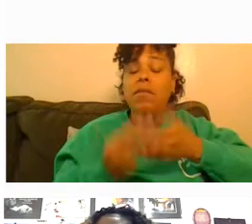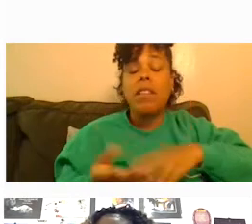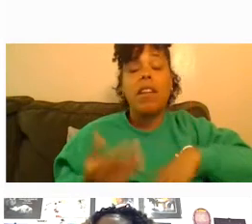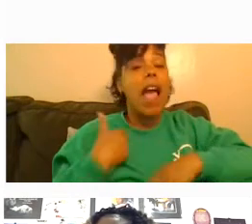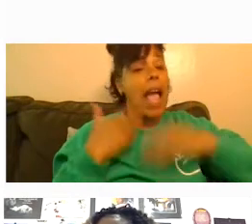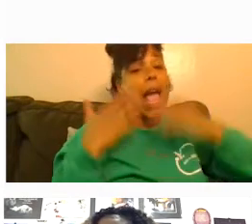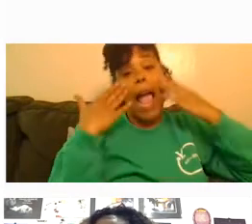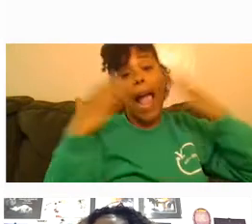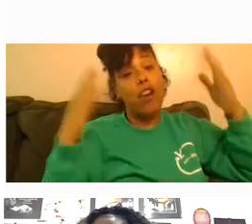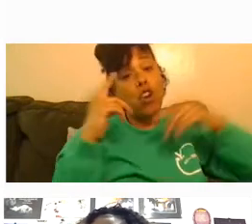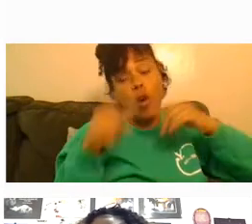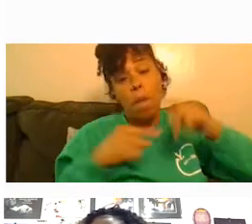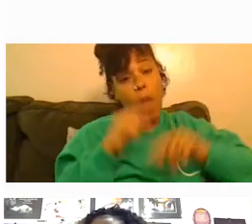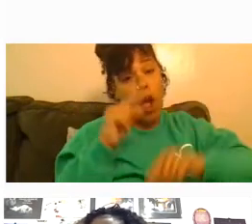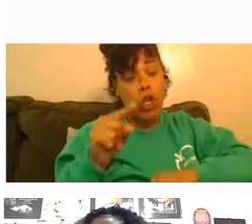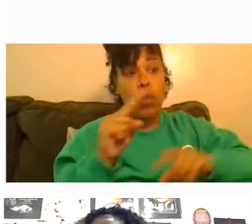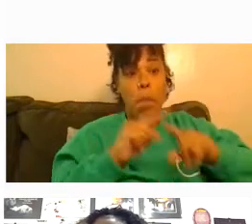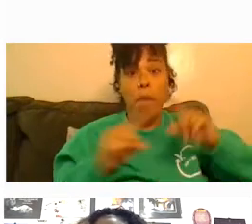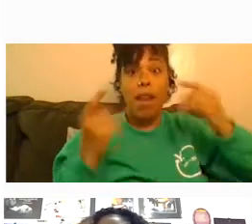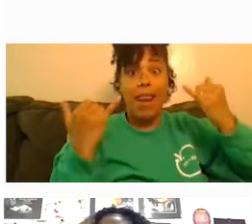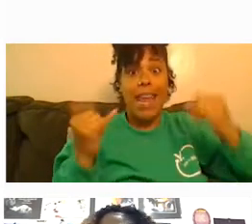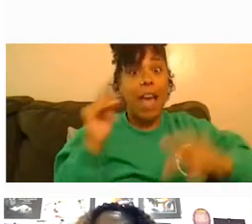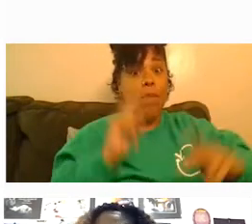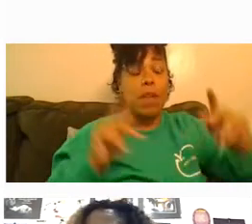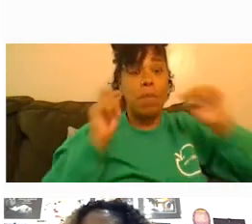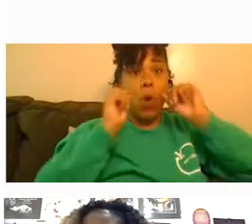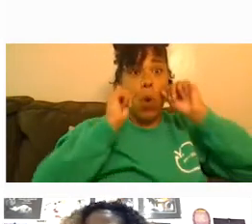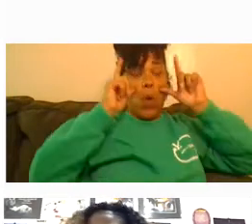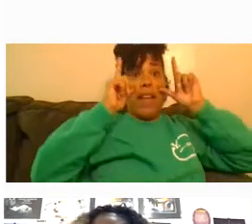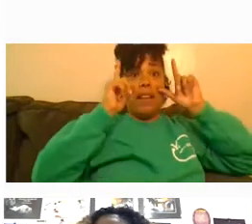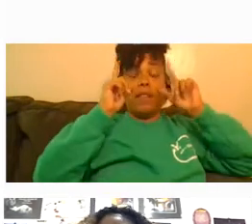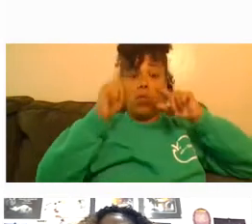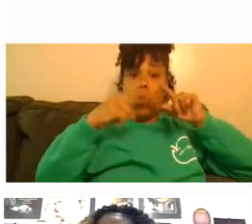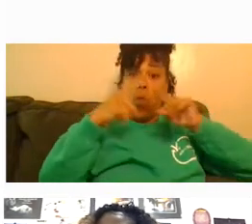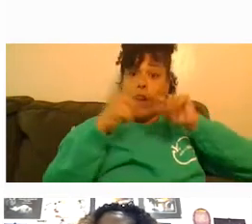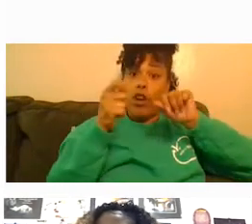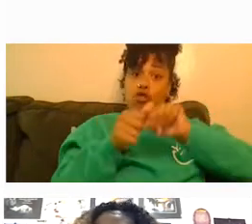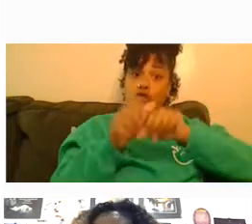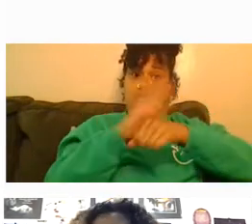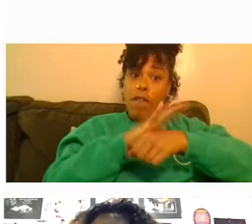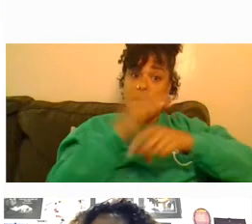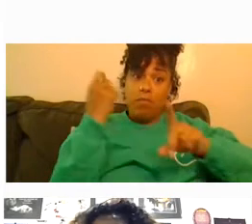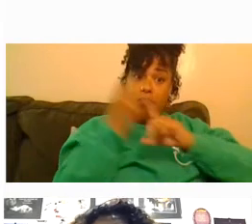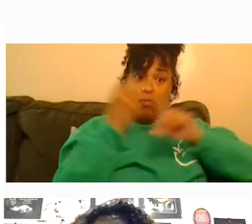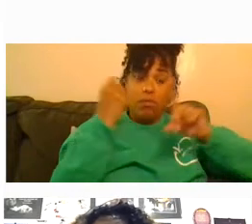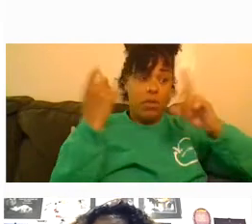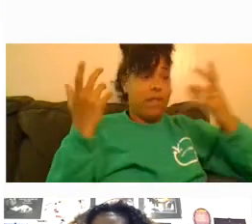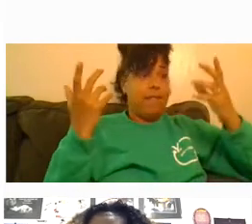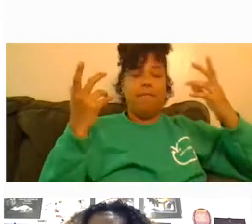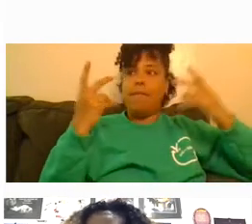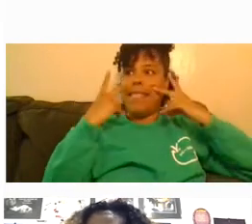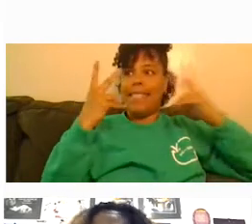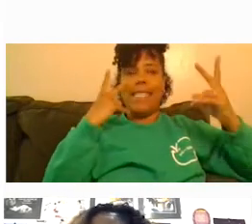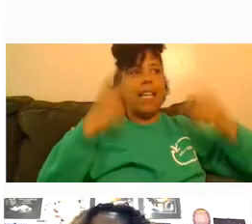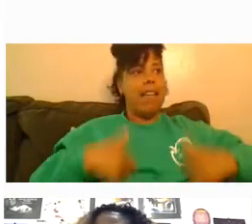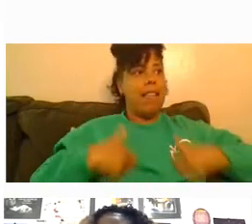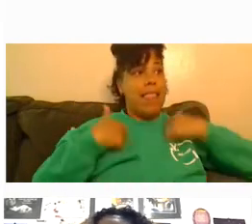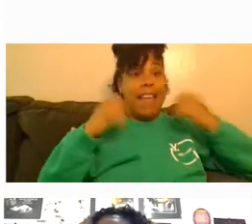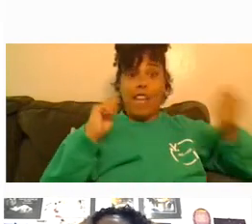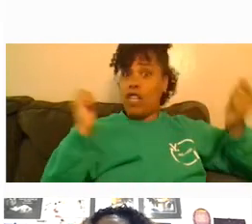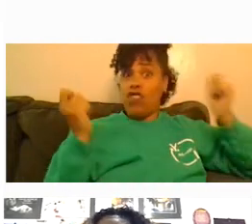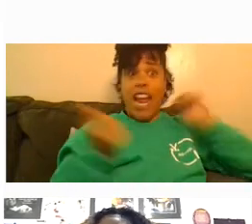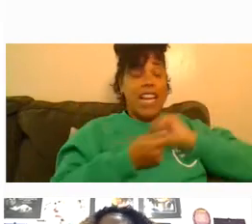really awakened people to the fact that life can change in an instant. People lost their jobs